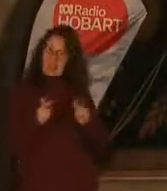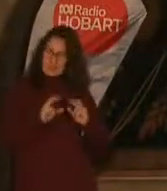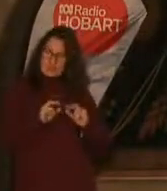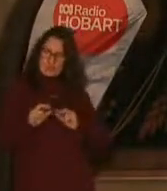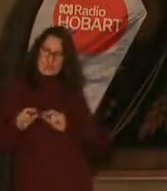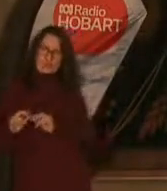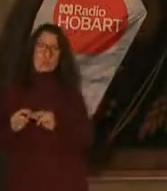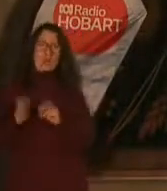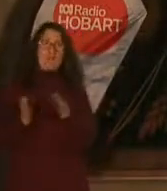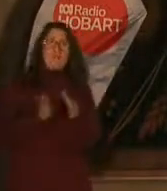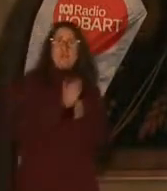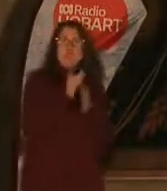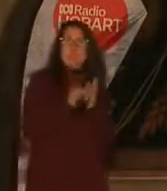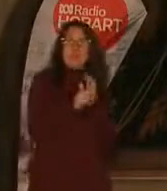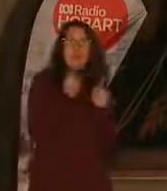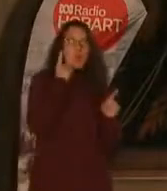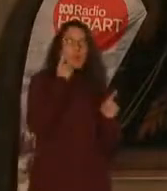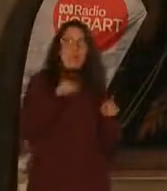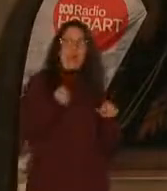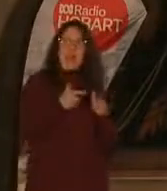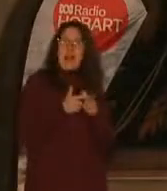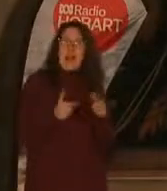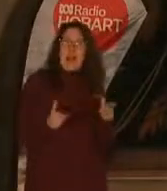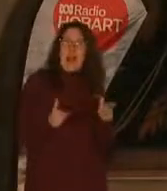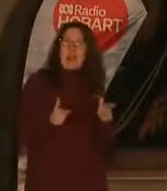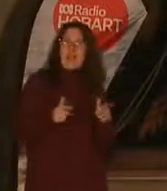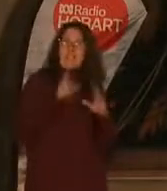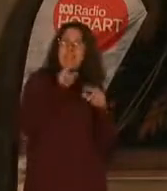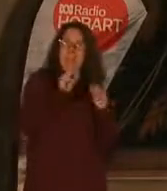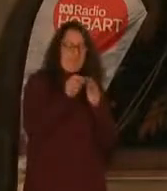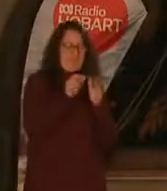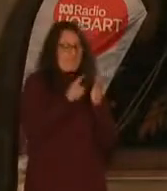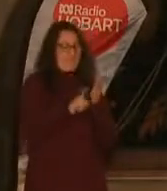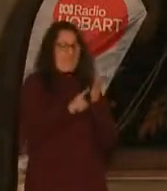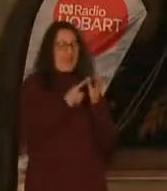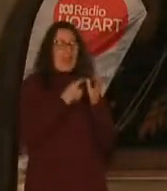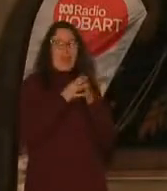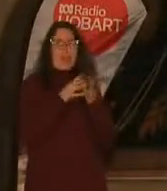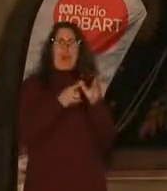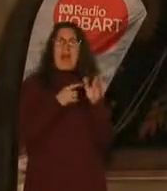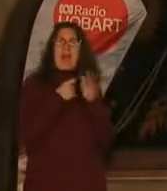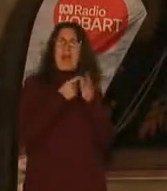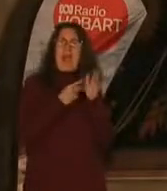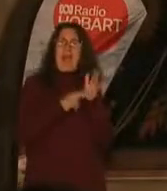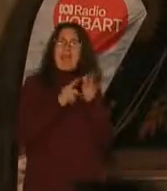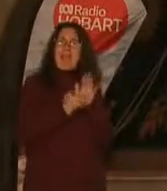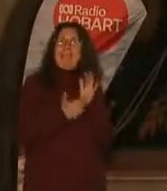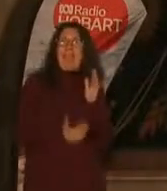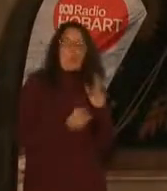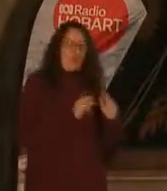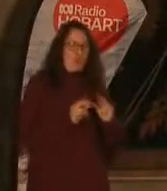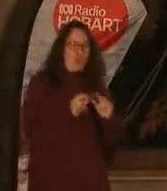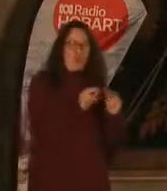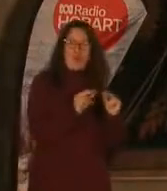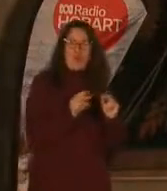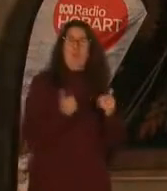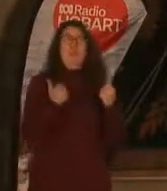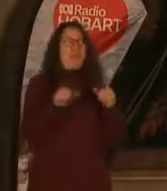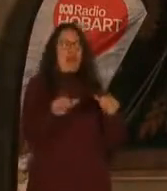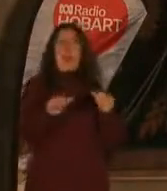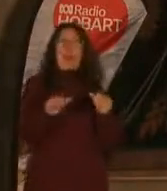time she'd ever heard our language, words that we still speak in Palawakani now, to me having you know, the numbers first reintroduced to us as a child, and